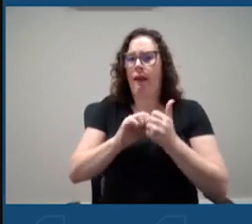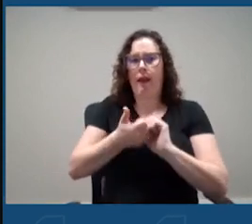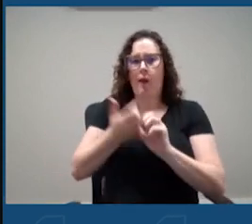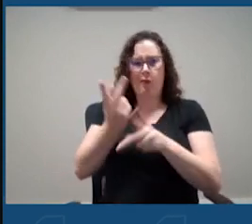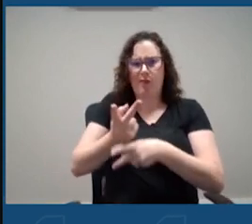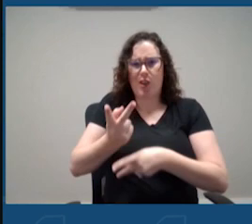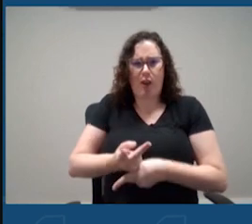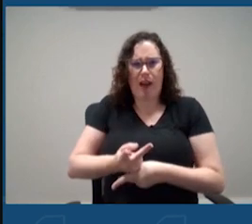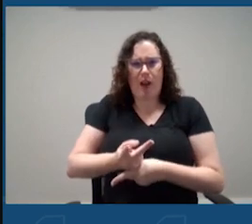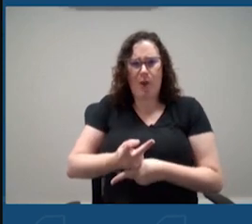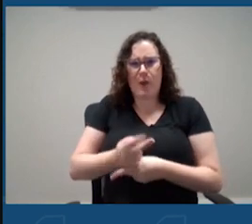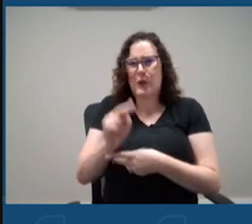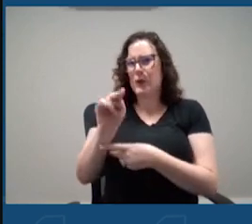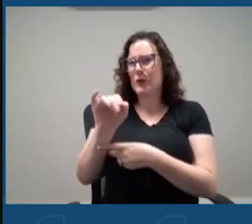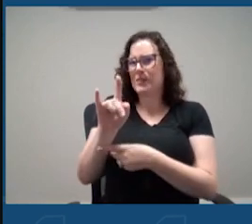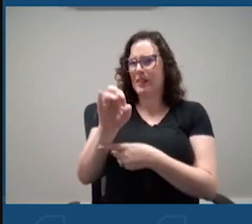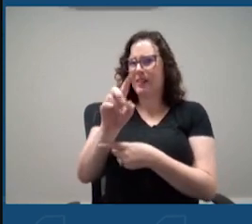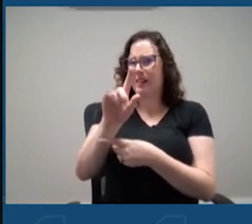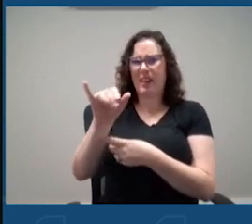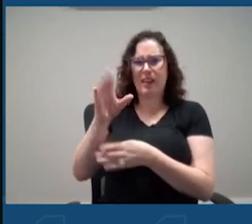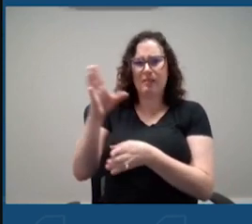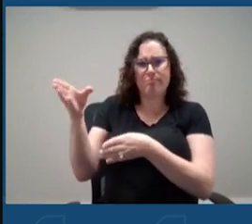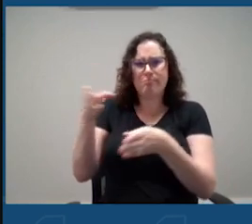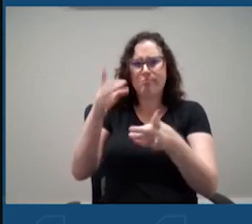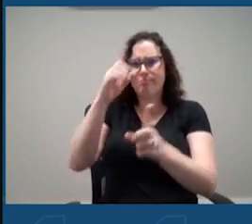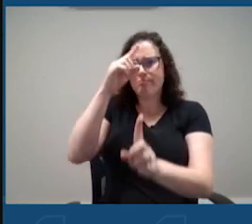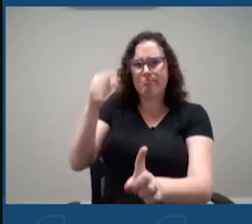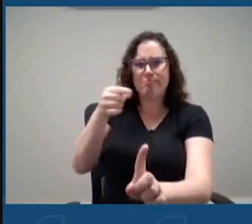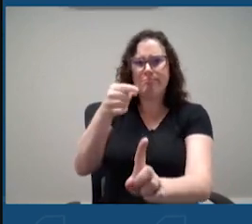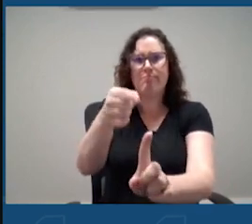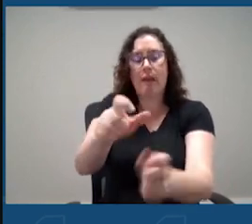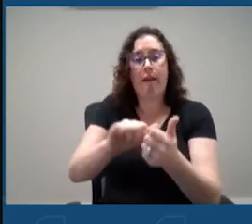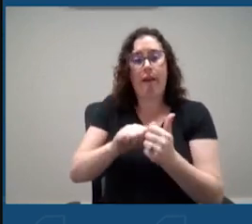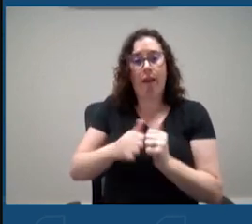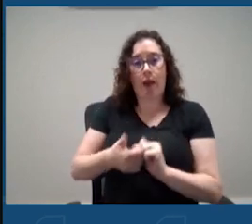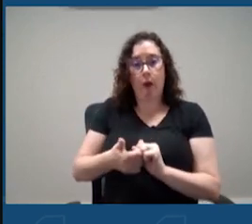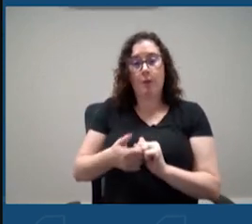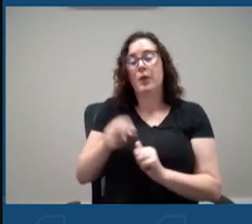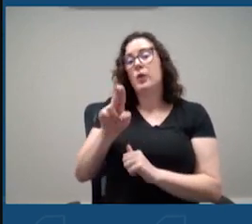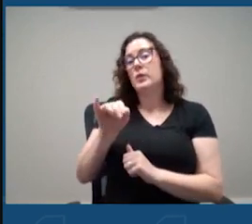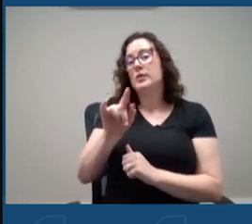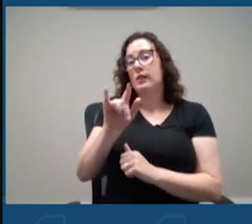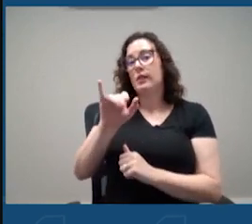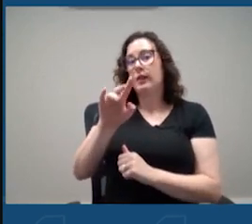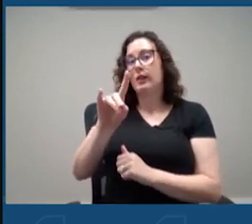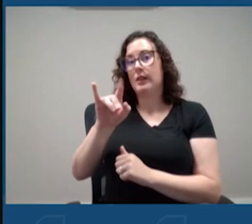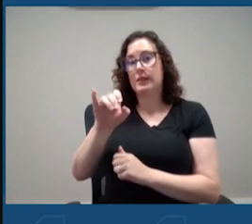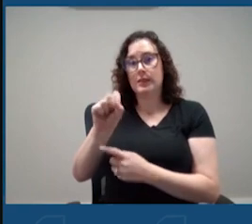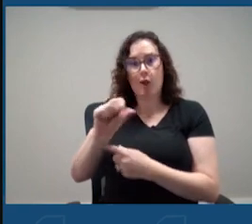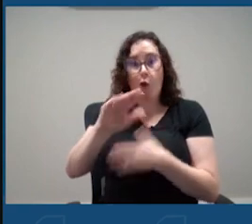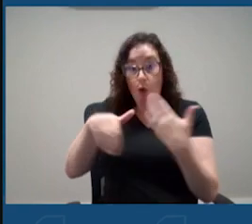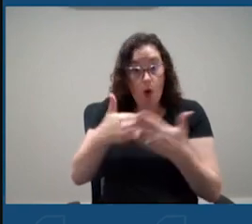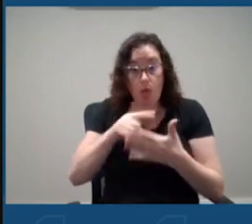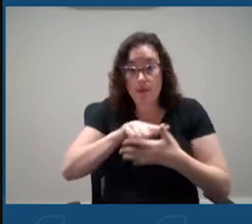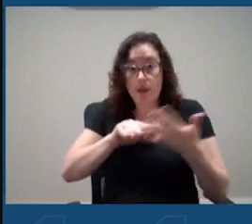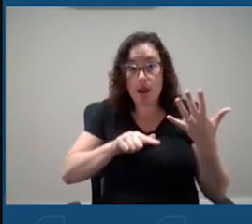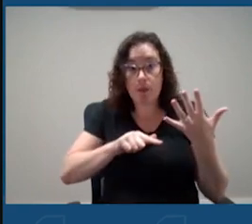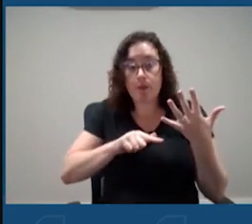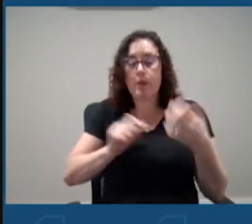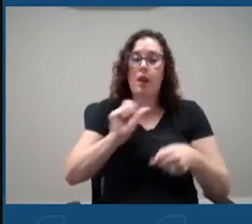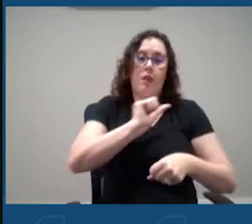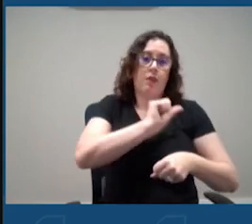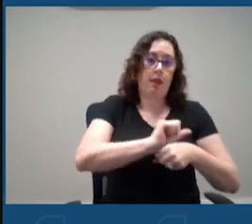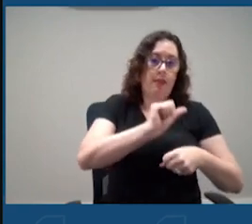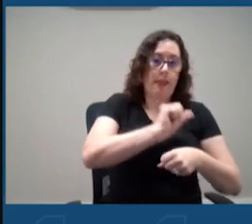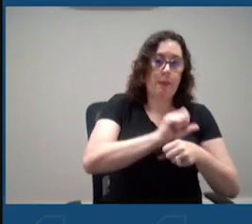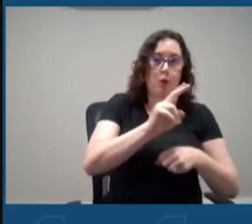the utility pathway. So the utilities, all of them in New York, the labor unions,